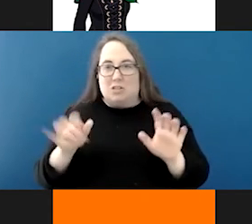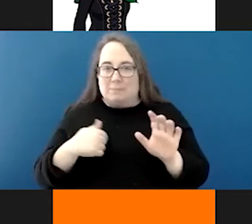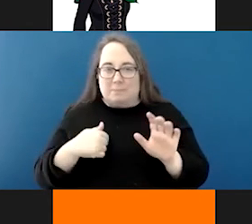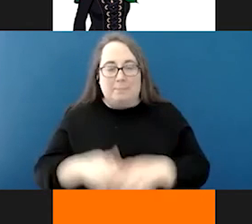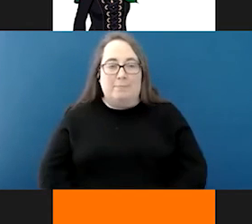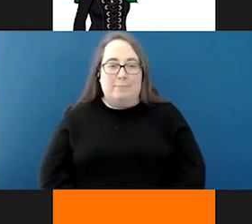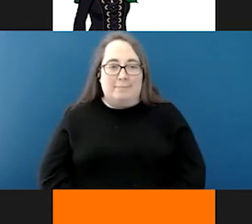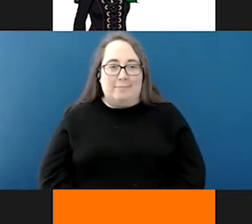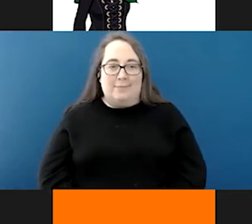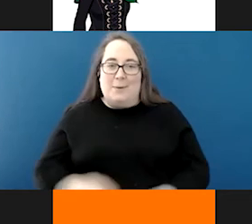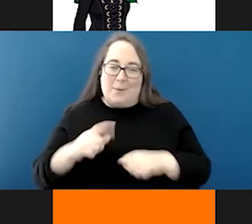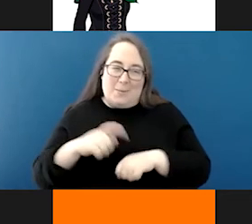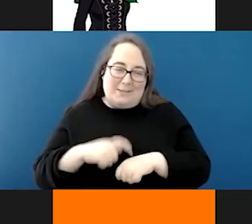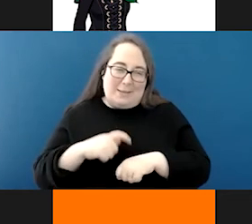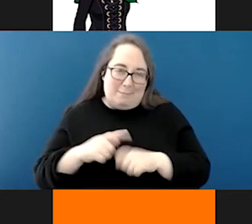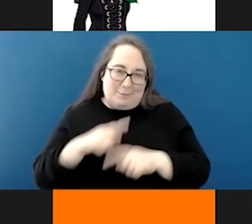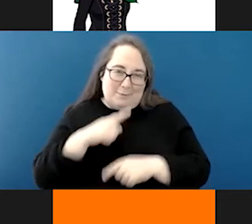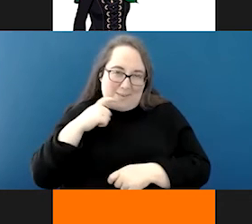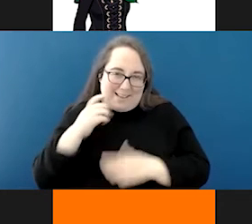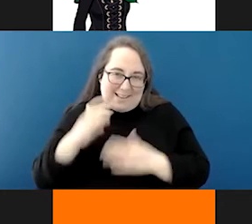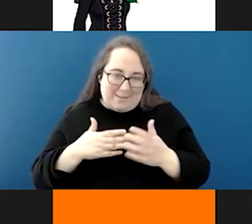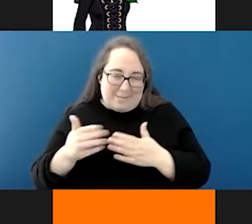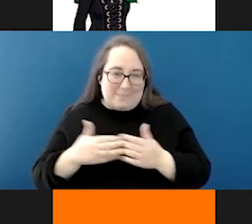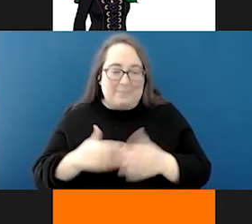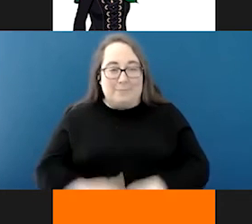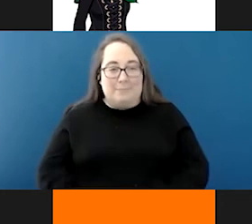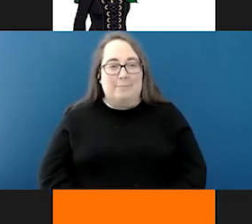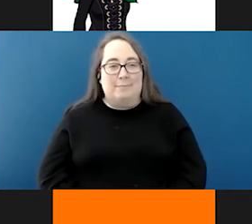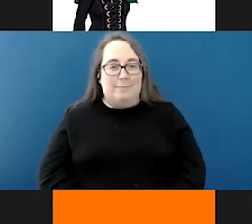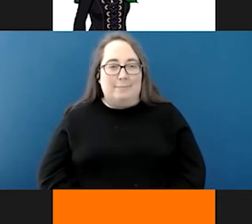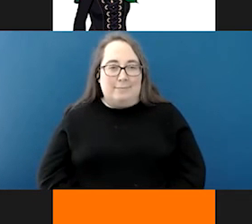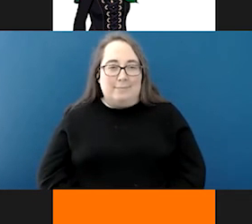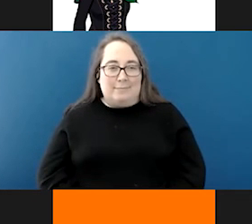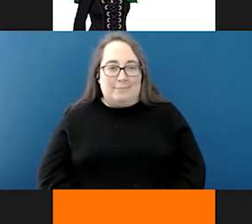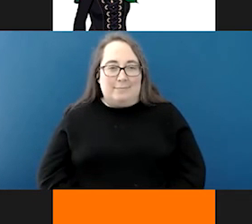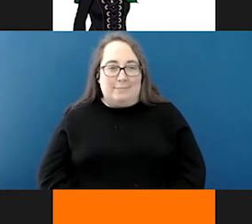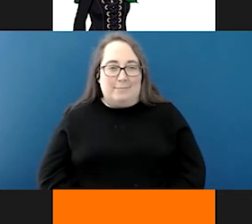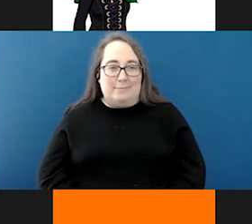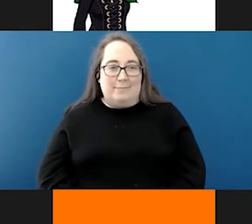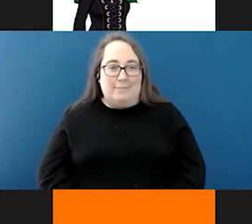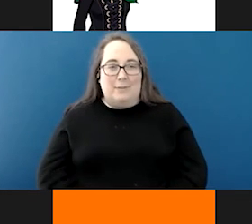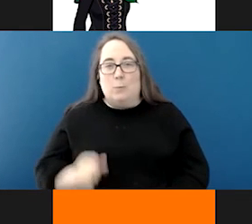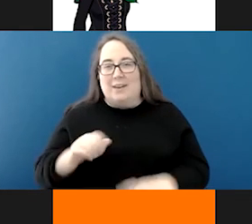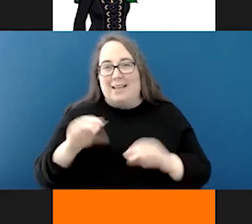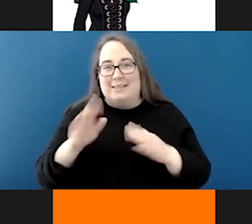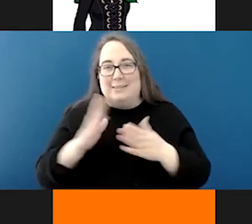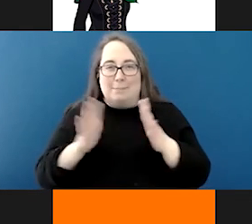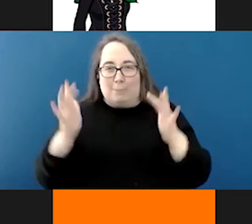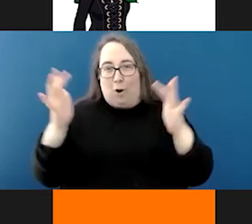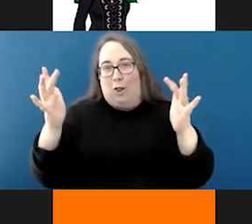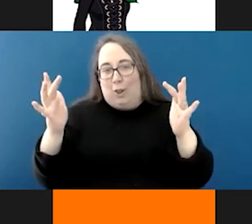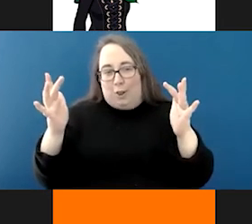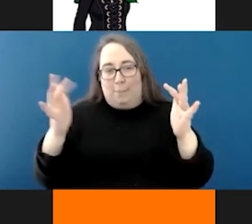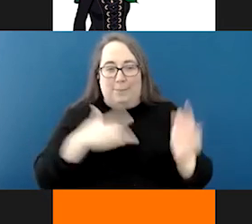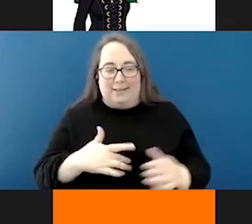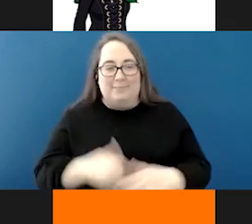don't think we have time for it to dry. But I typically probably would just put a little shimmer on it and